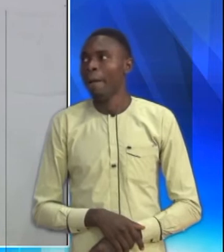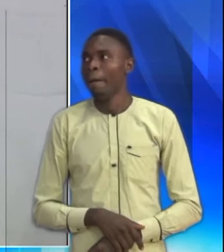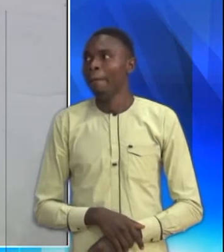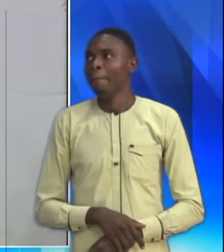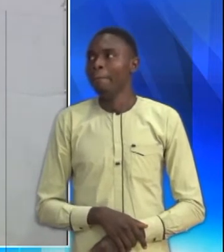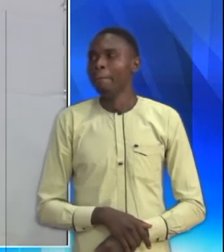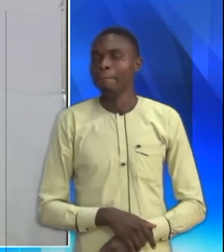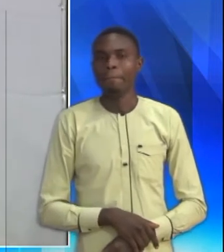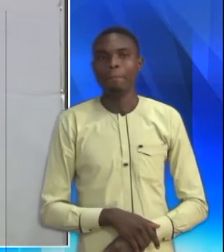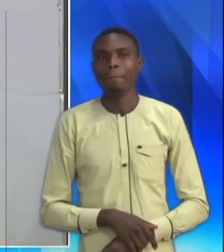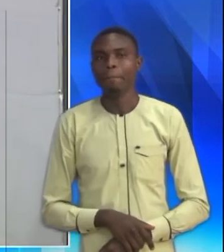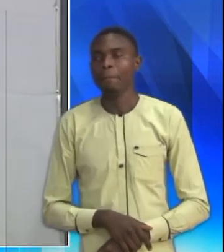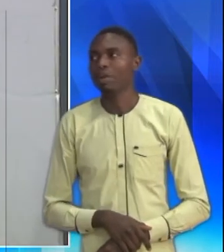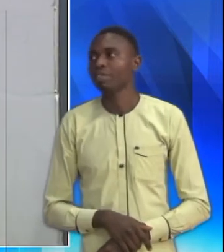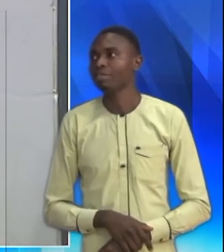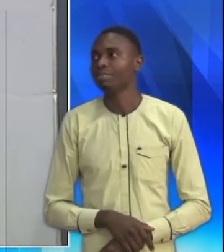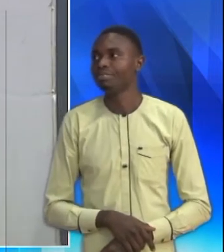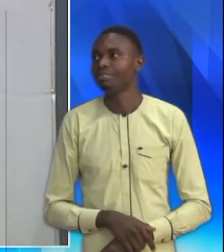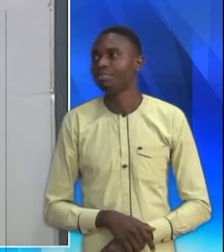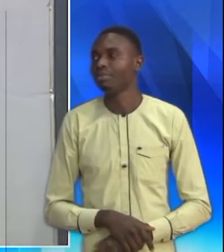is the motion